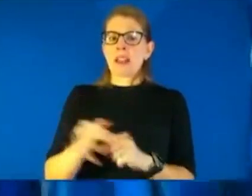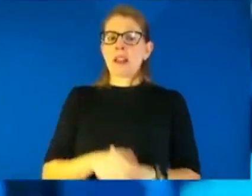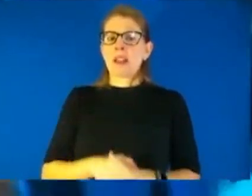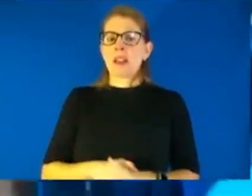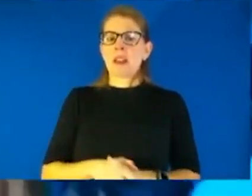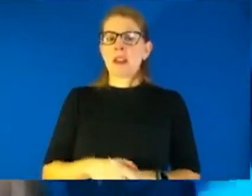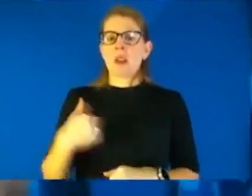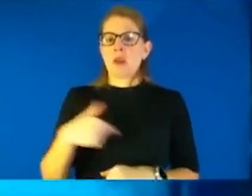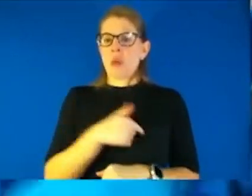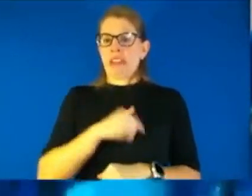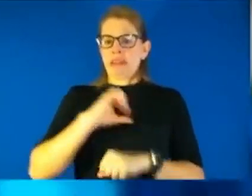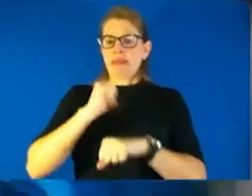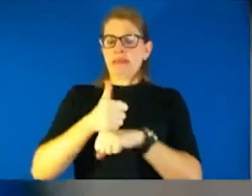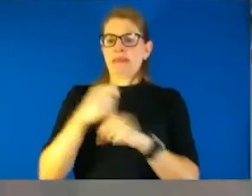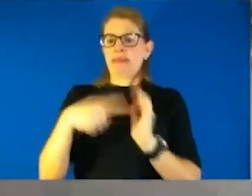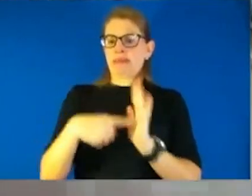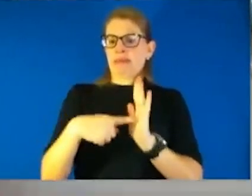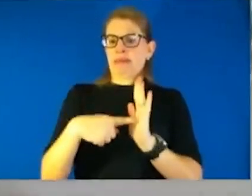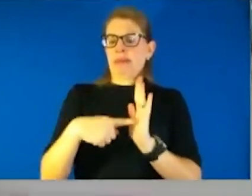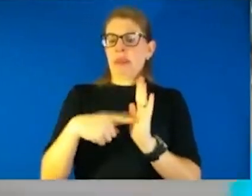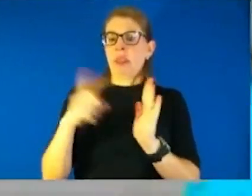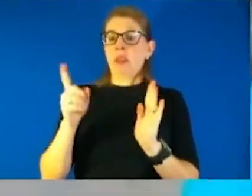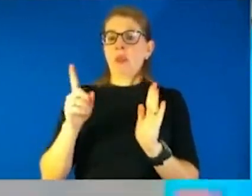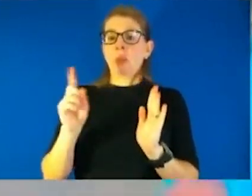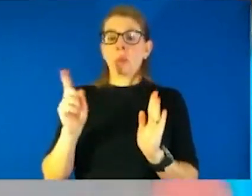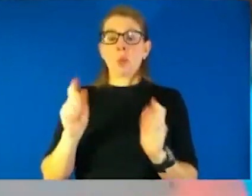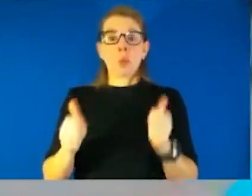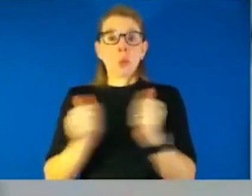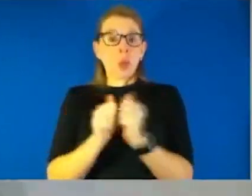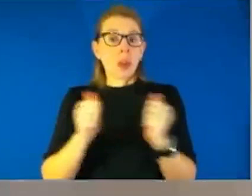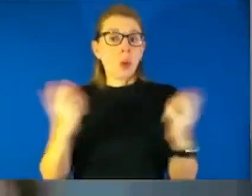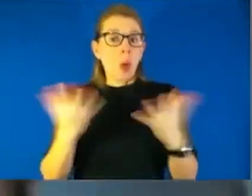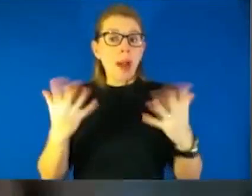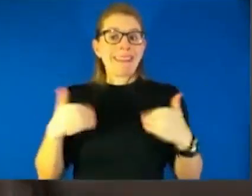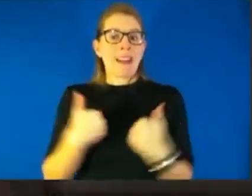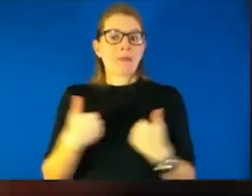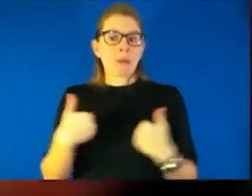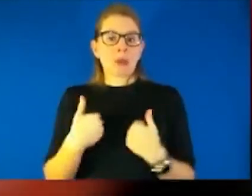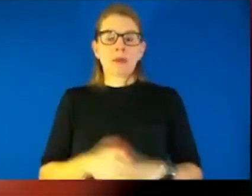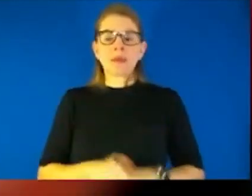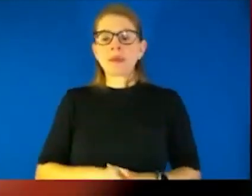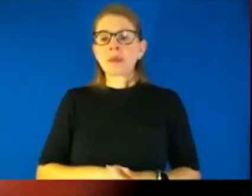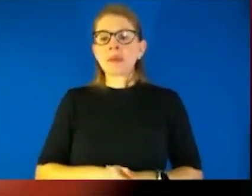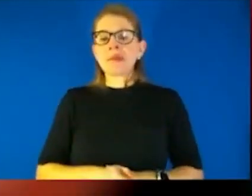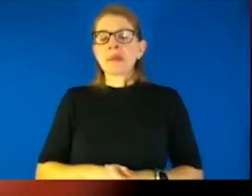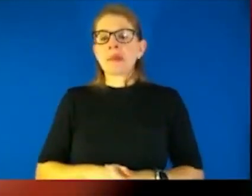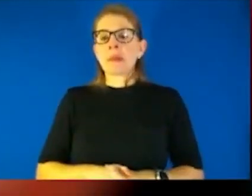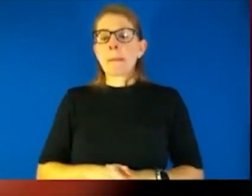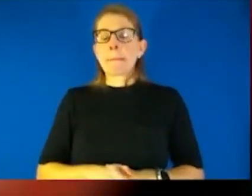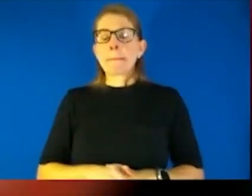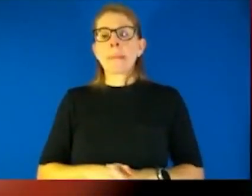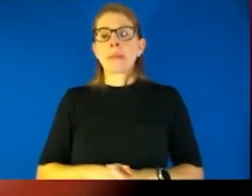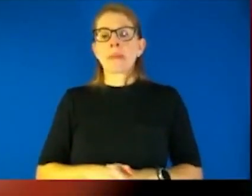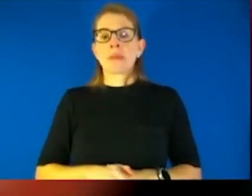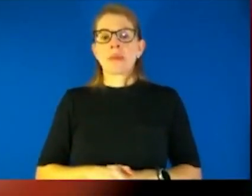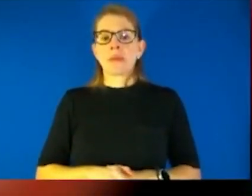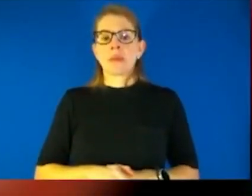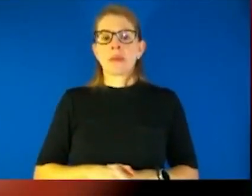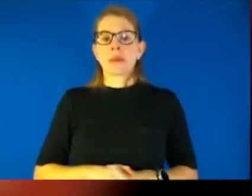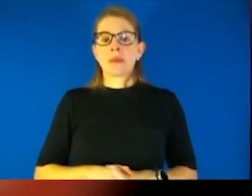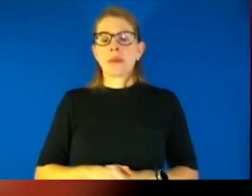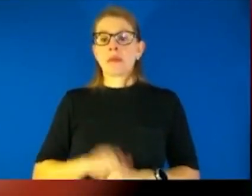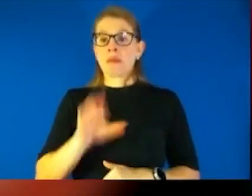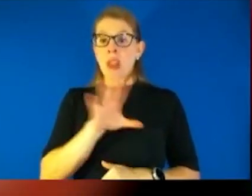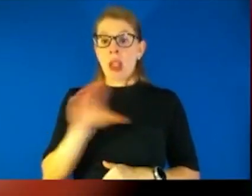model in pet animals. And the company which is producing